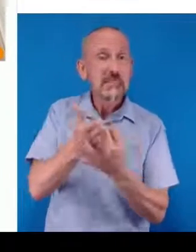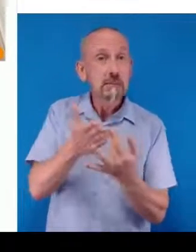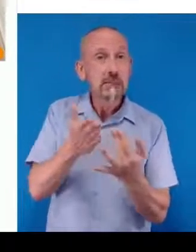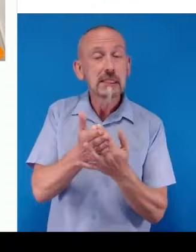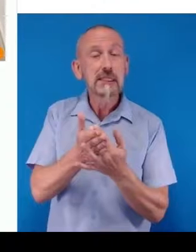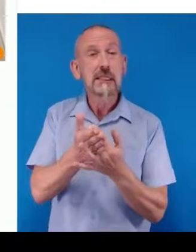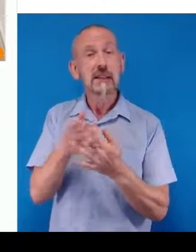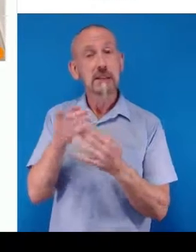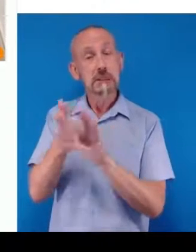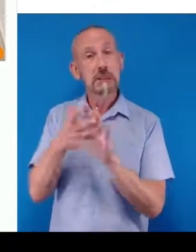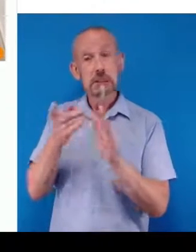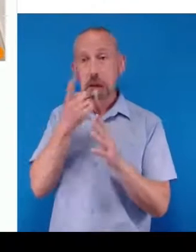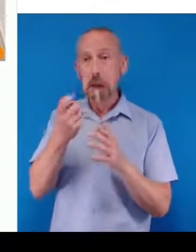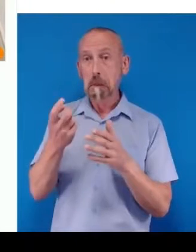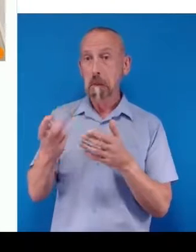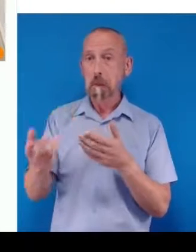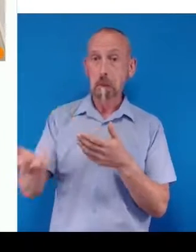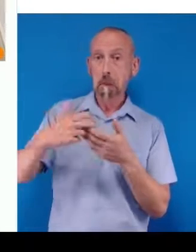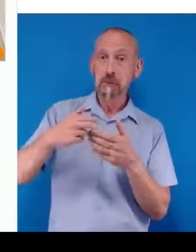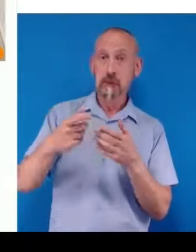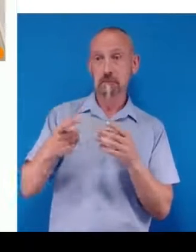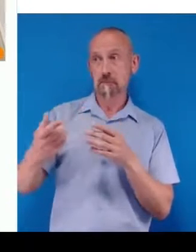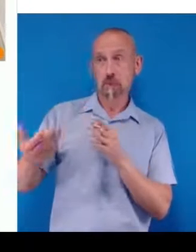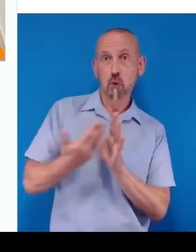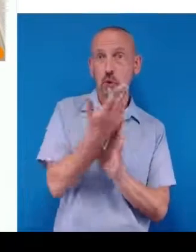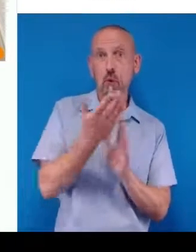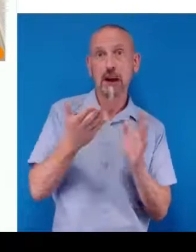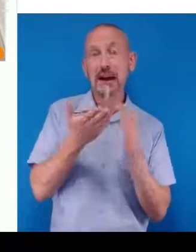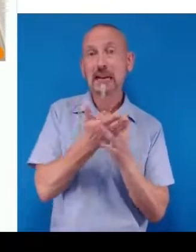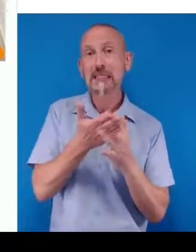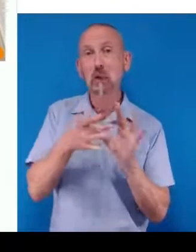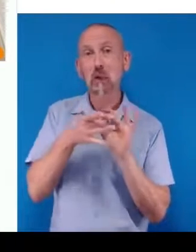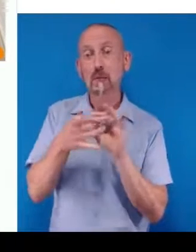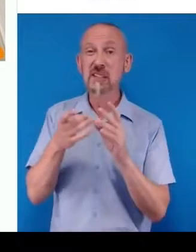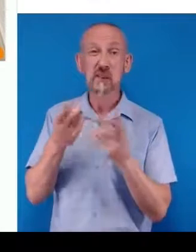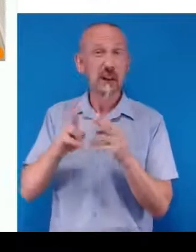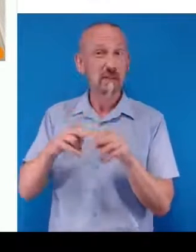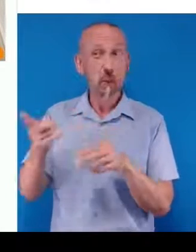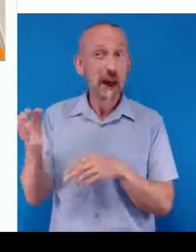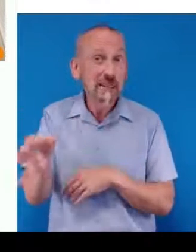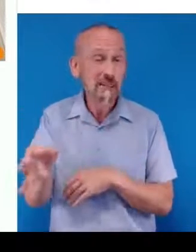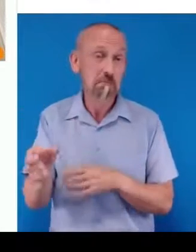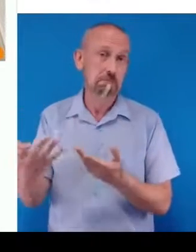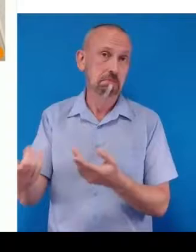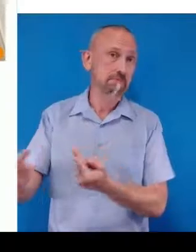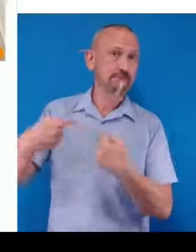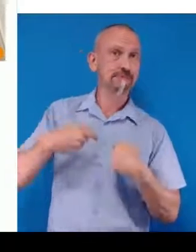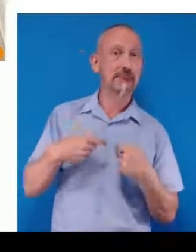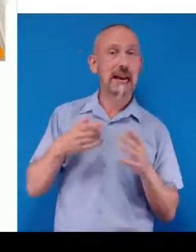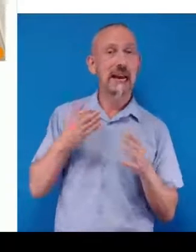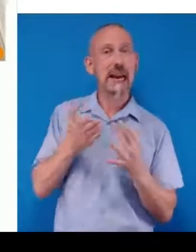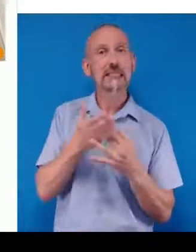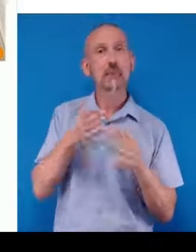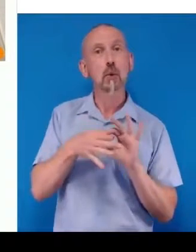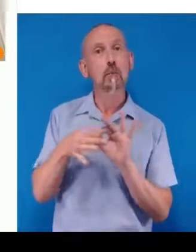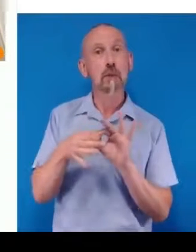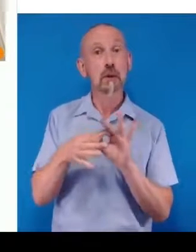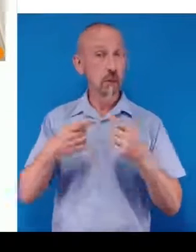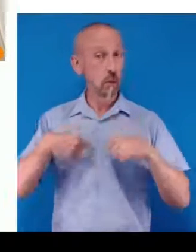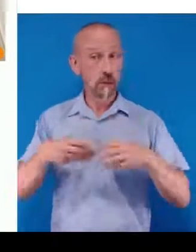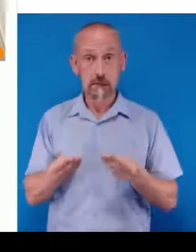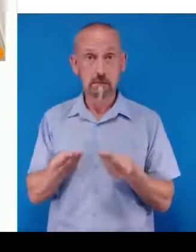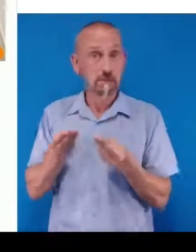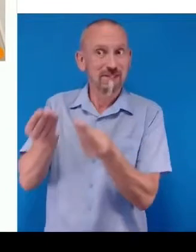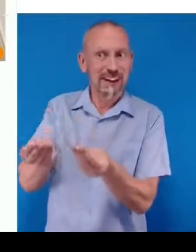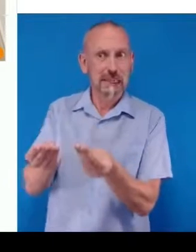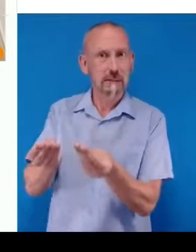Hopin, they will send you to AccessLOOP if you want captions. So we've provided a solution for those platforms now.